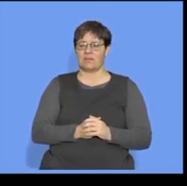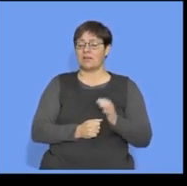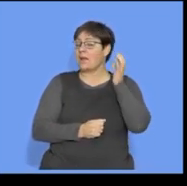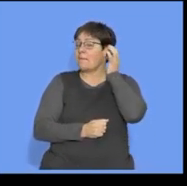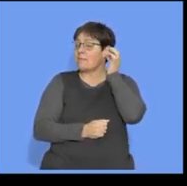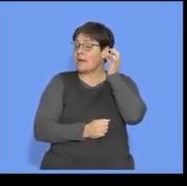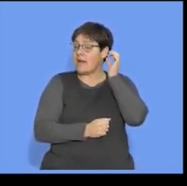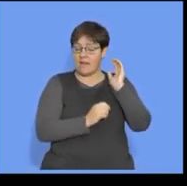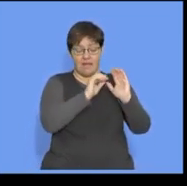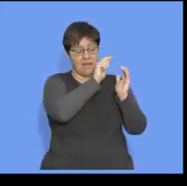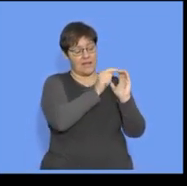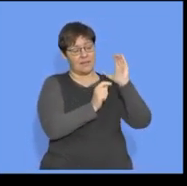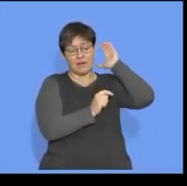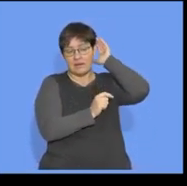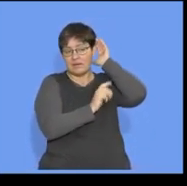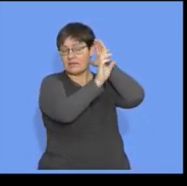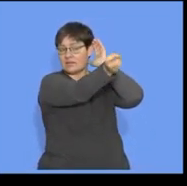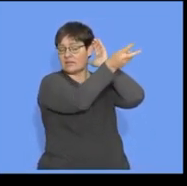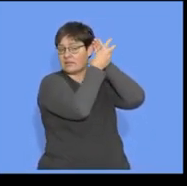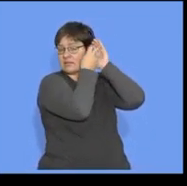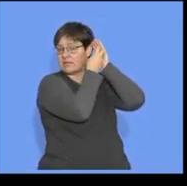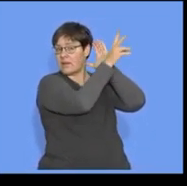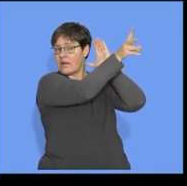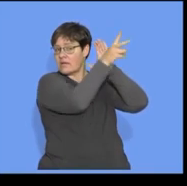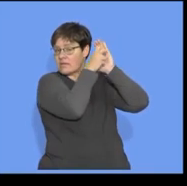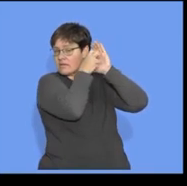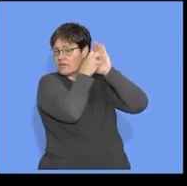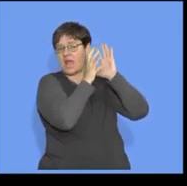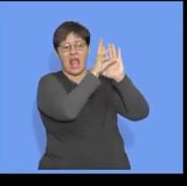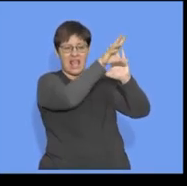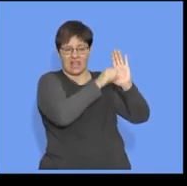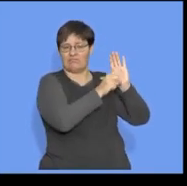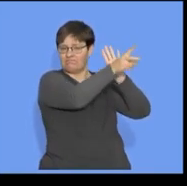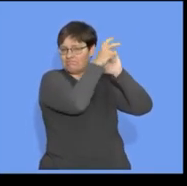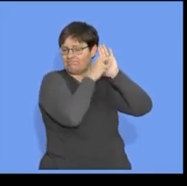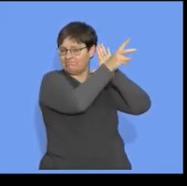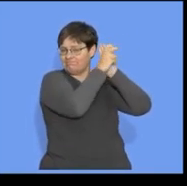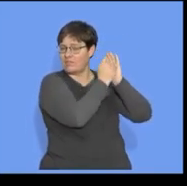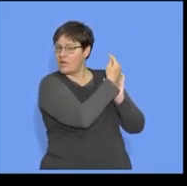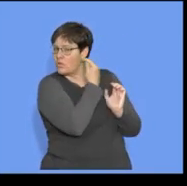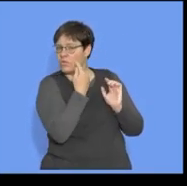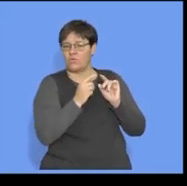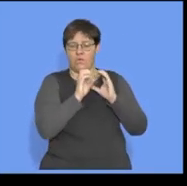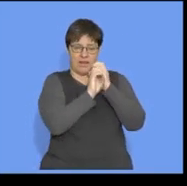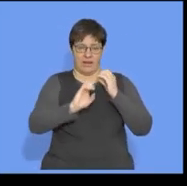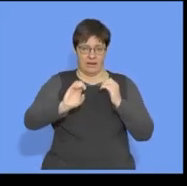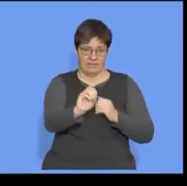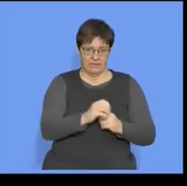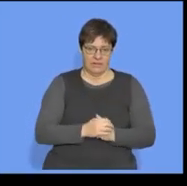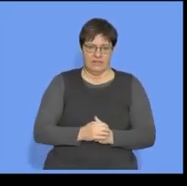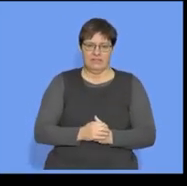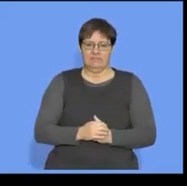this pinna, we said, what does it do? It directs the sound into that will go through the